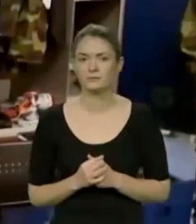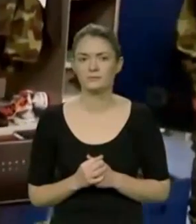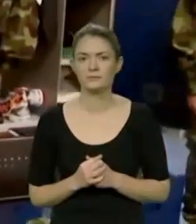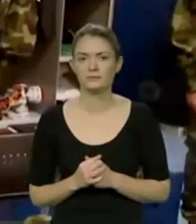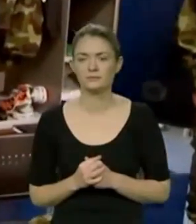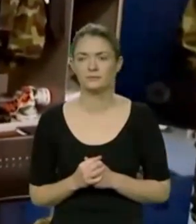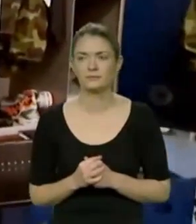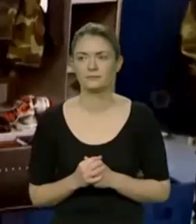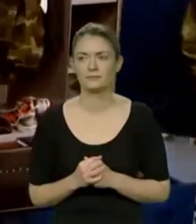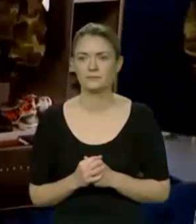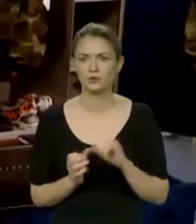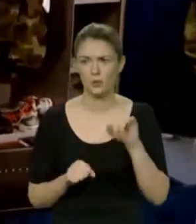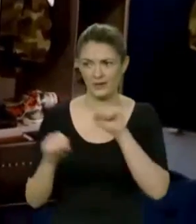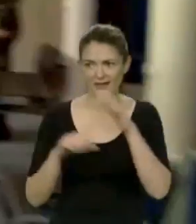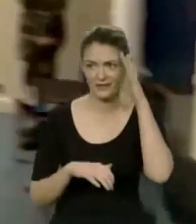Clean material.